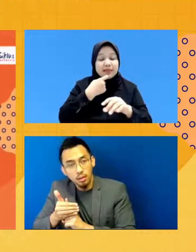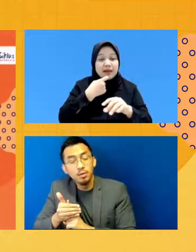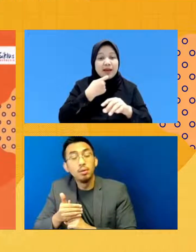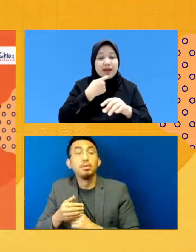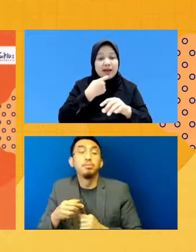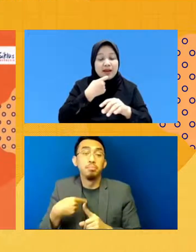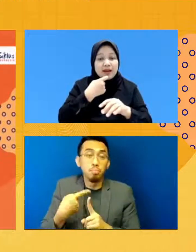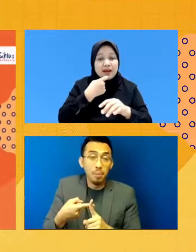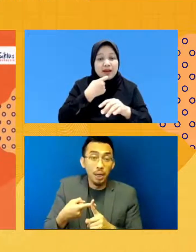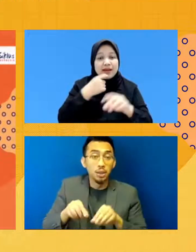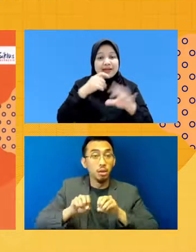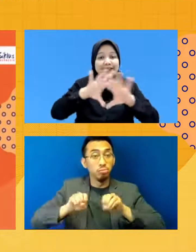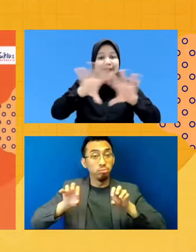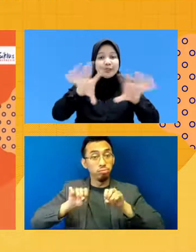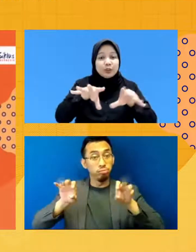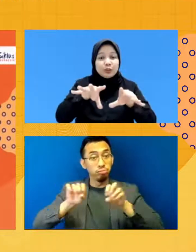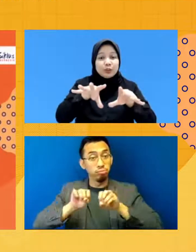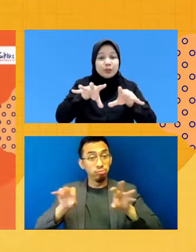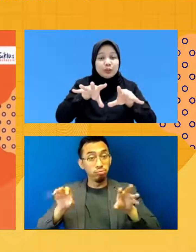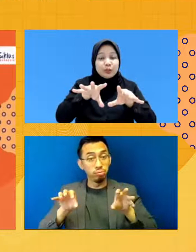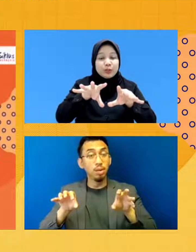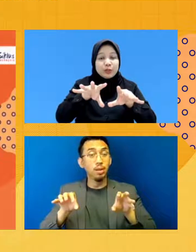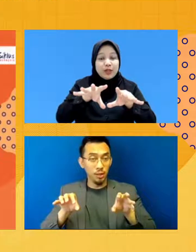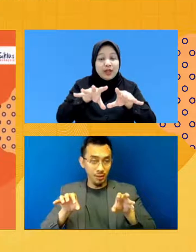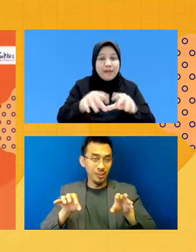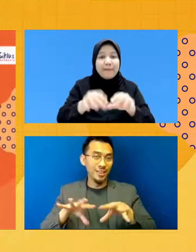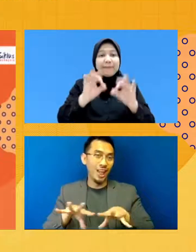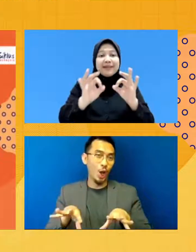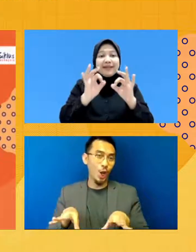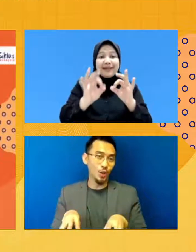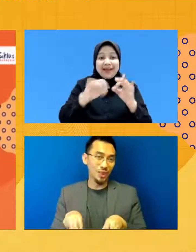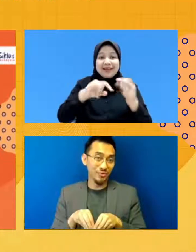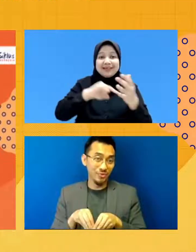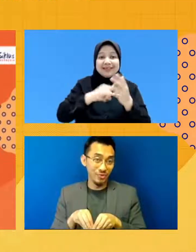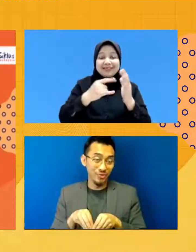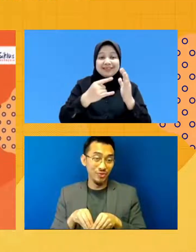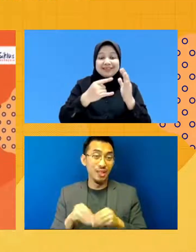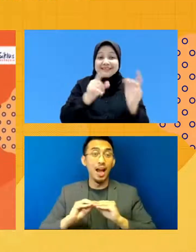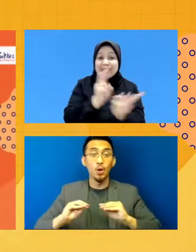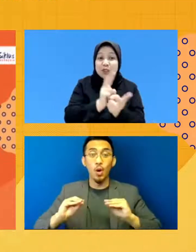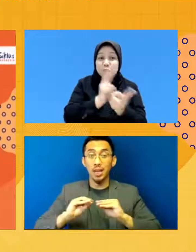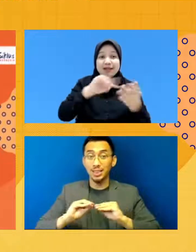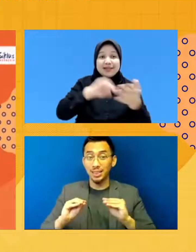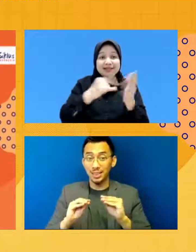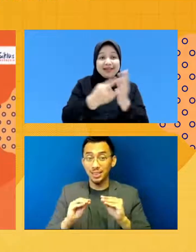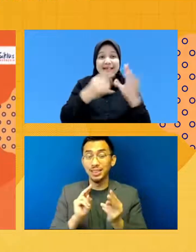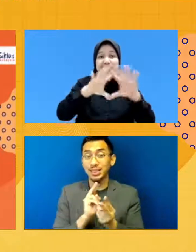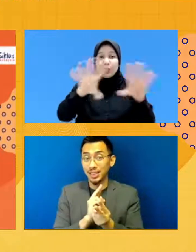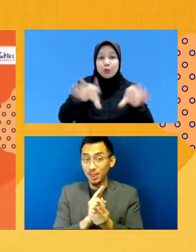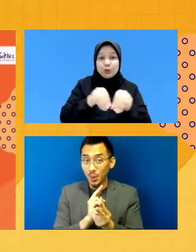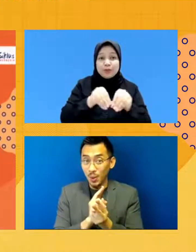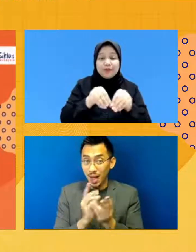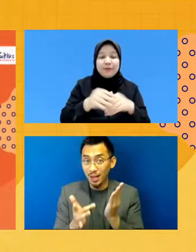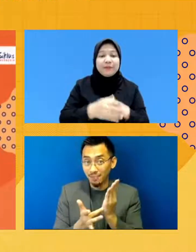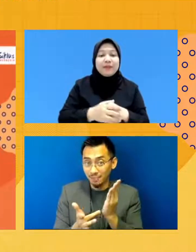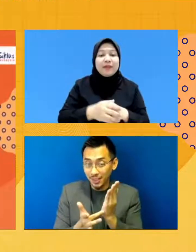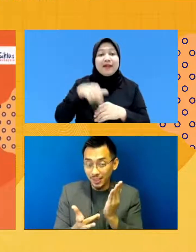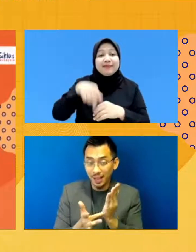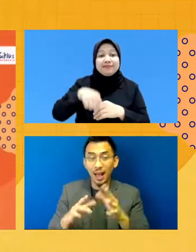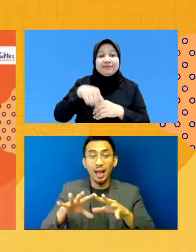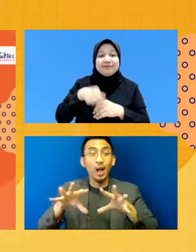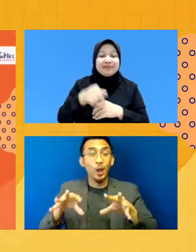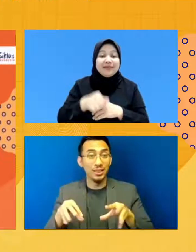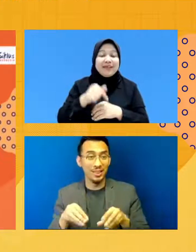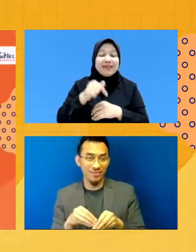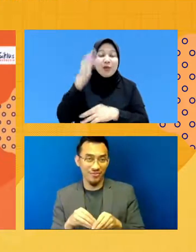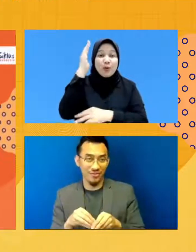digital sexuality education platform. So we do hope that beyond this webinar, we can now we have